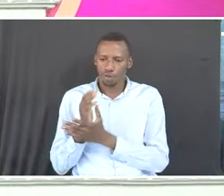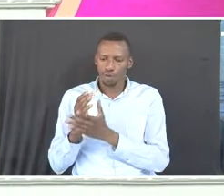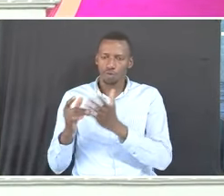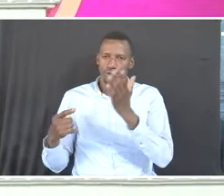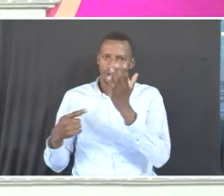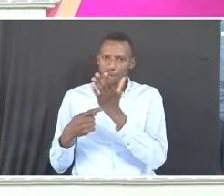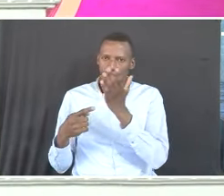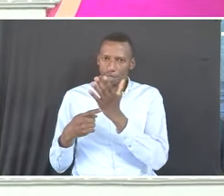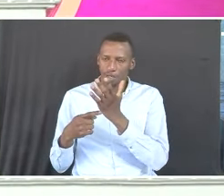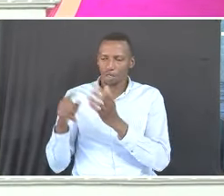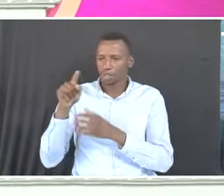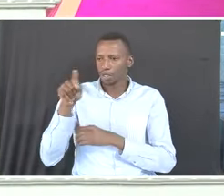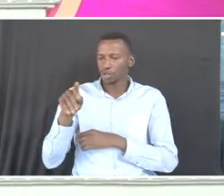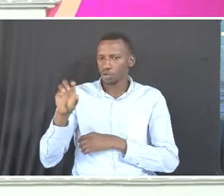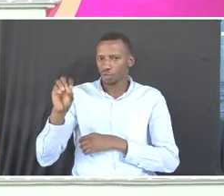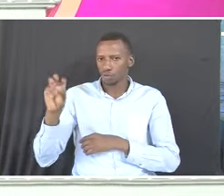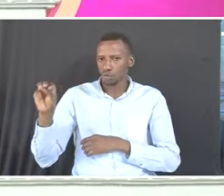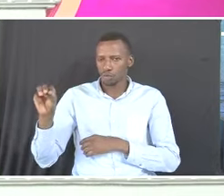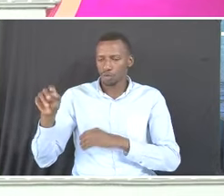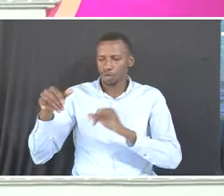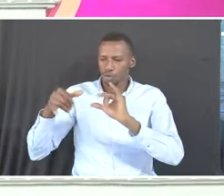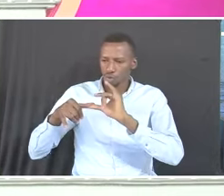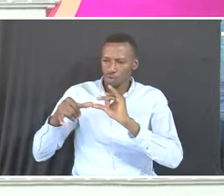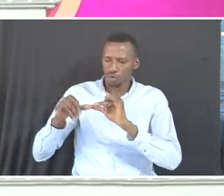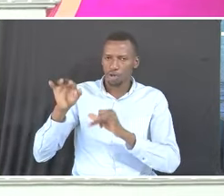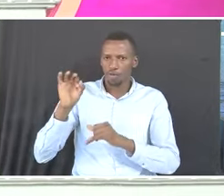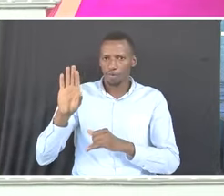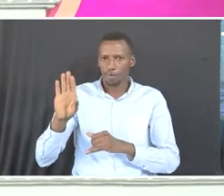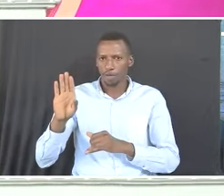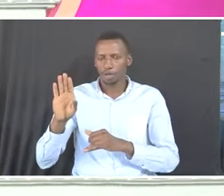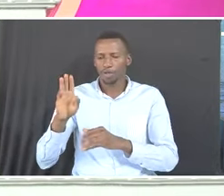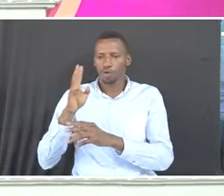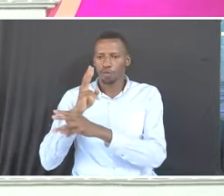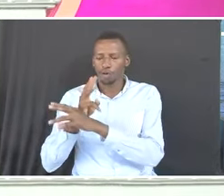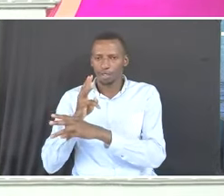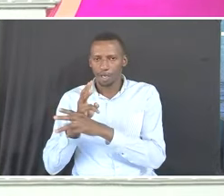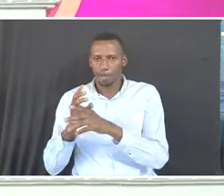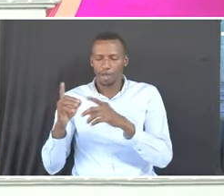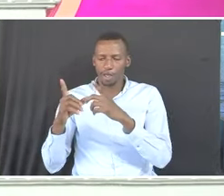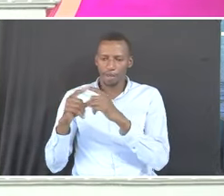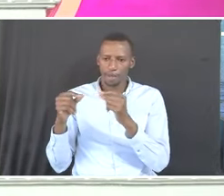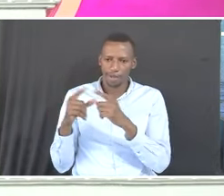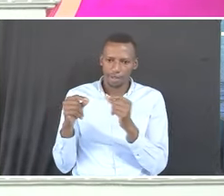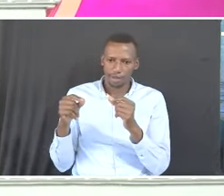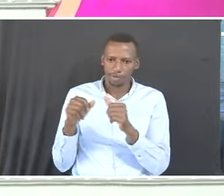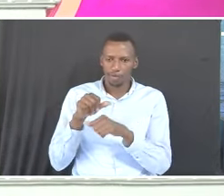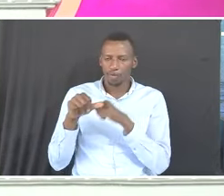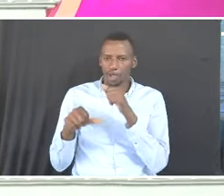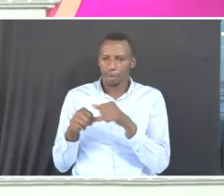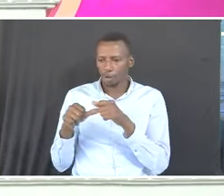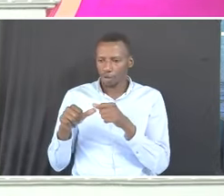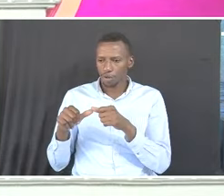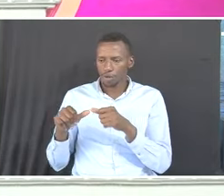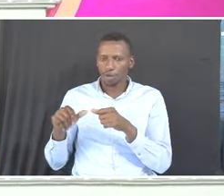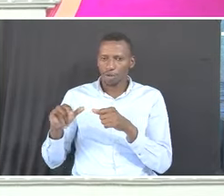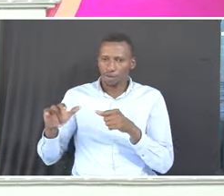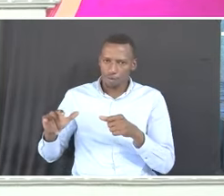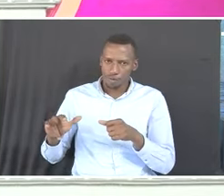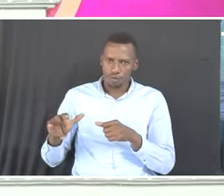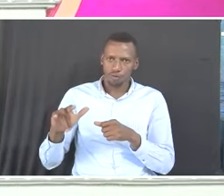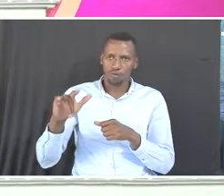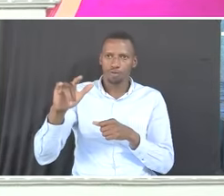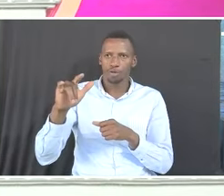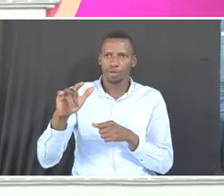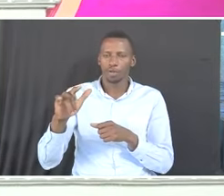Zoom, YouTube, Facebook, Twitter, Instagram, WhatsApp, Messenger, the Japan flying cars to be launched in Africa, and Kenya may